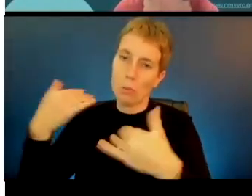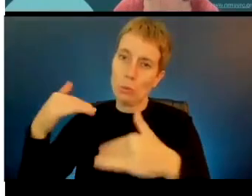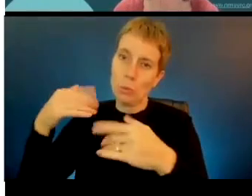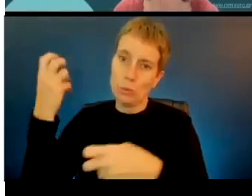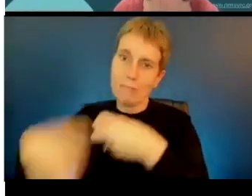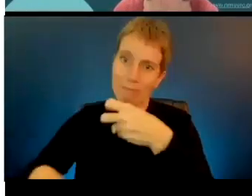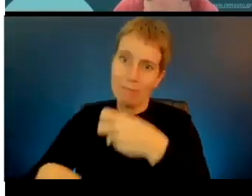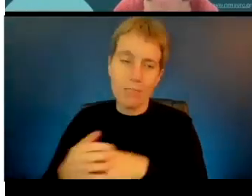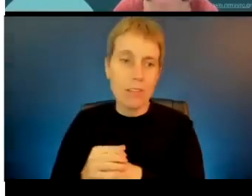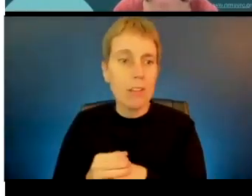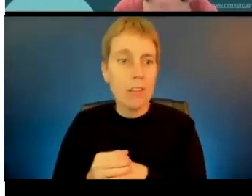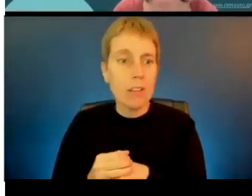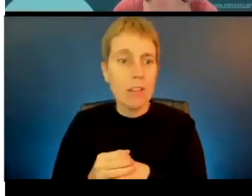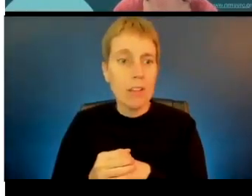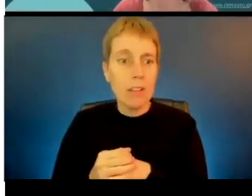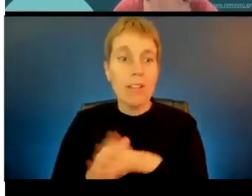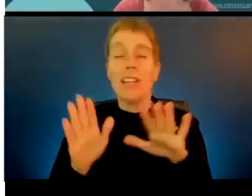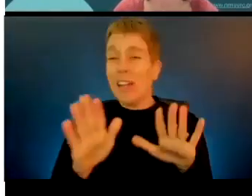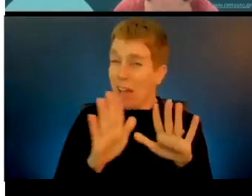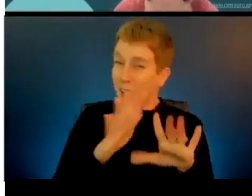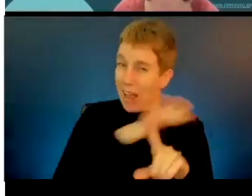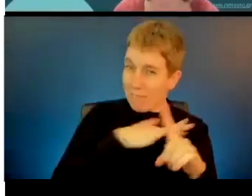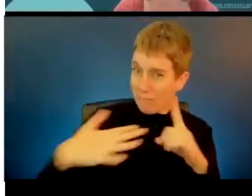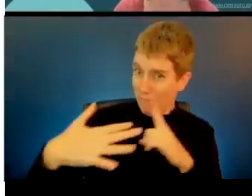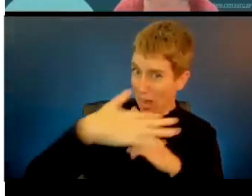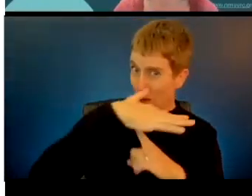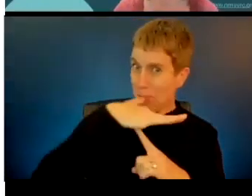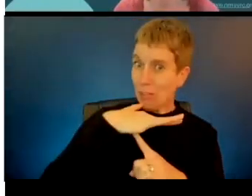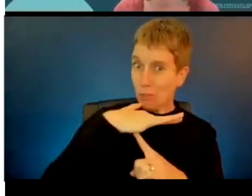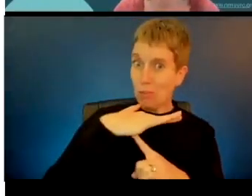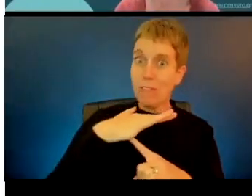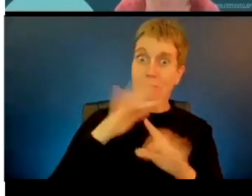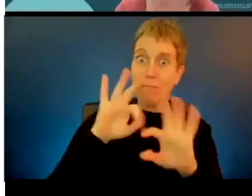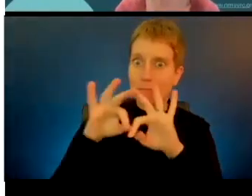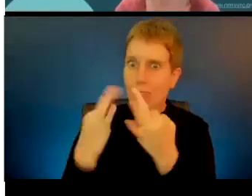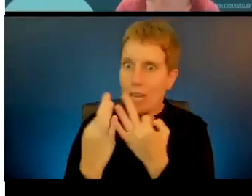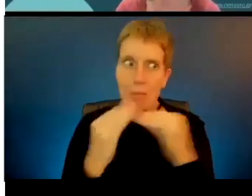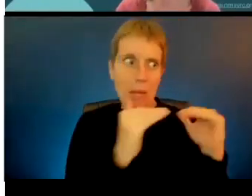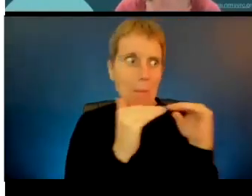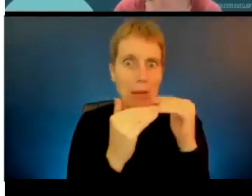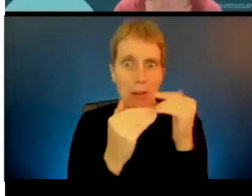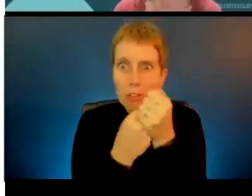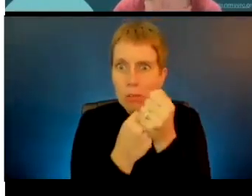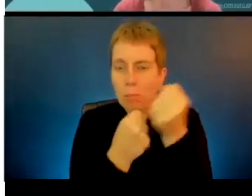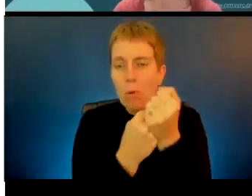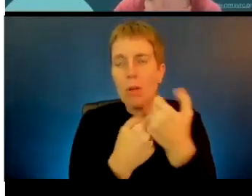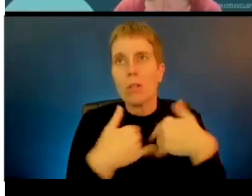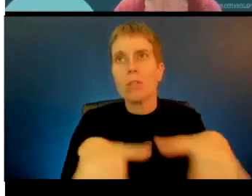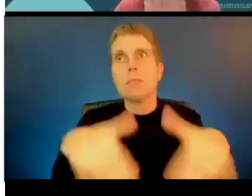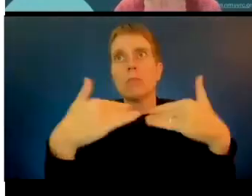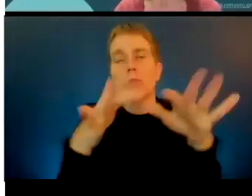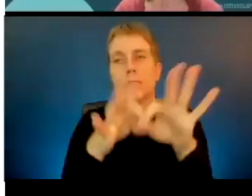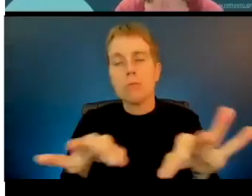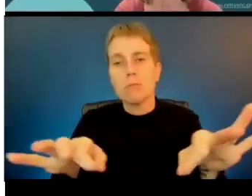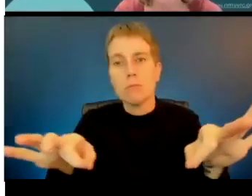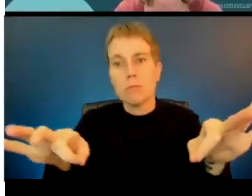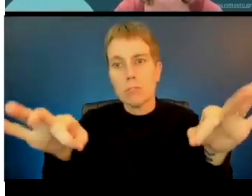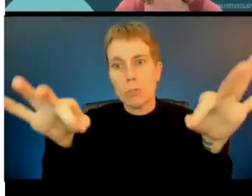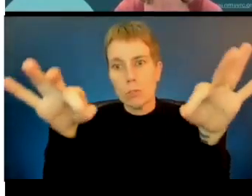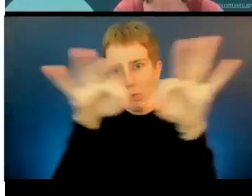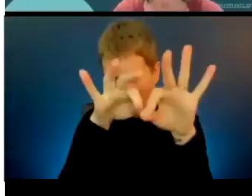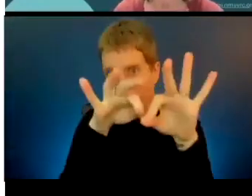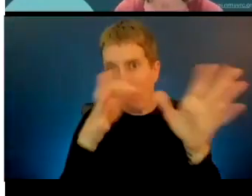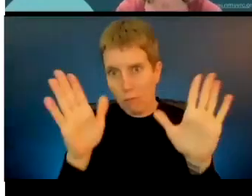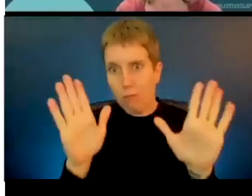like family and peer supports, cannot be understated. They are critical to helping in the aftermath of a violent